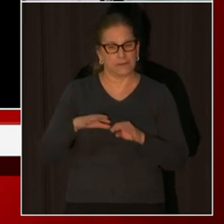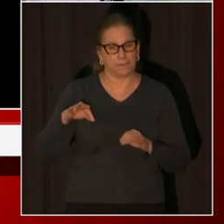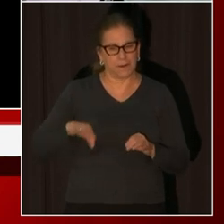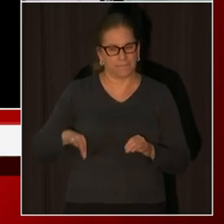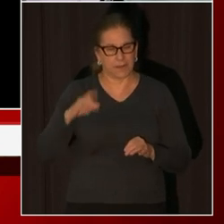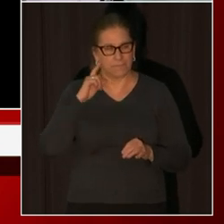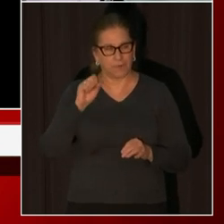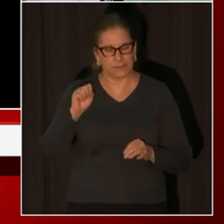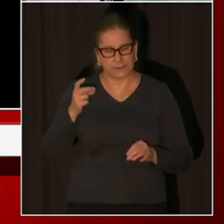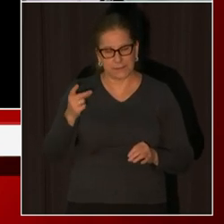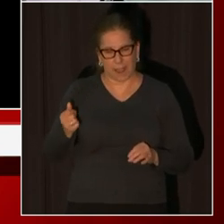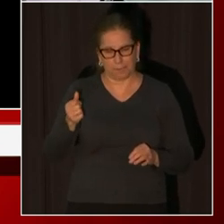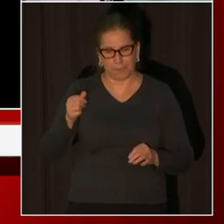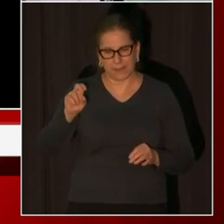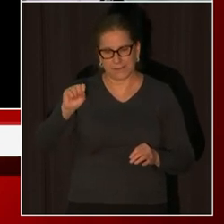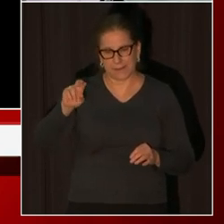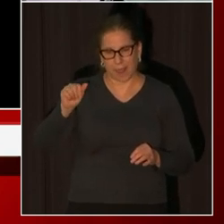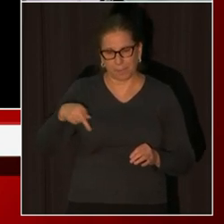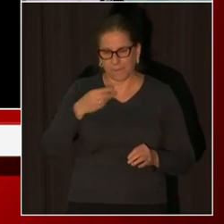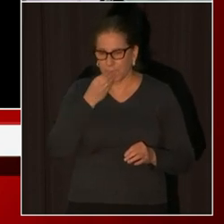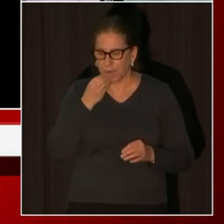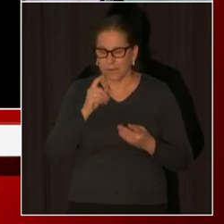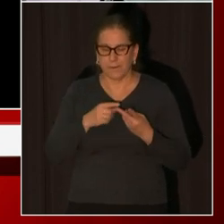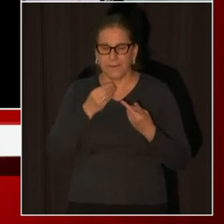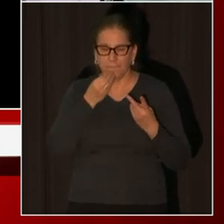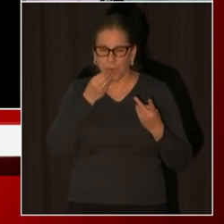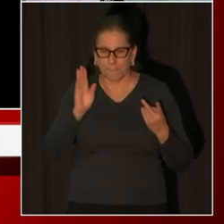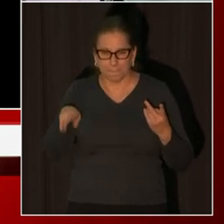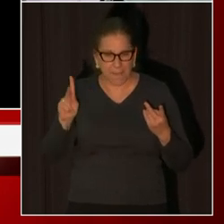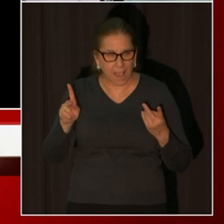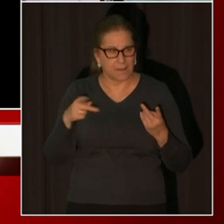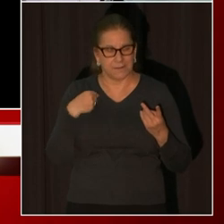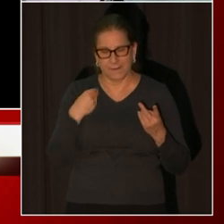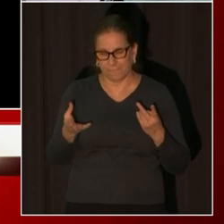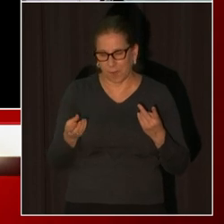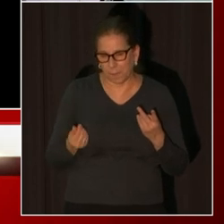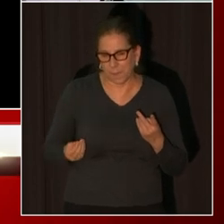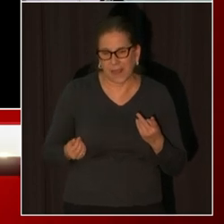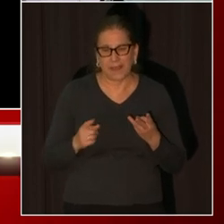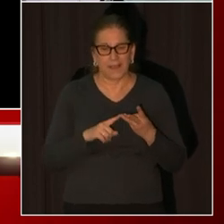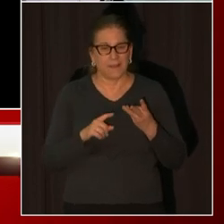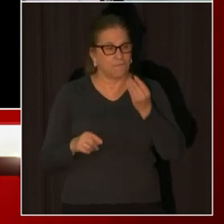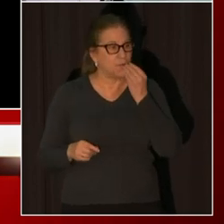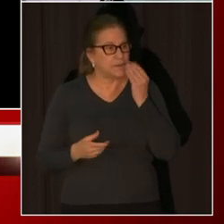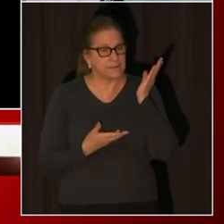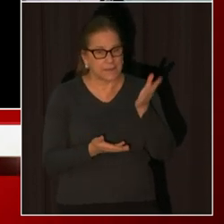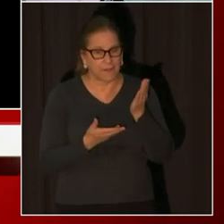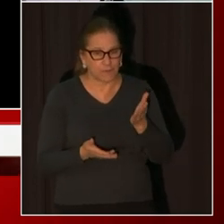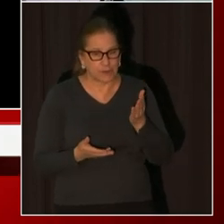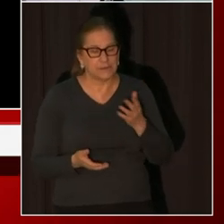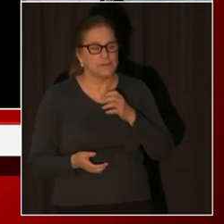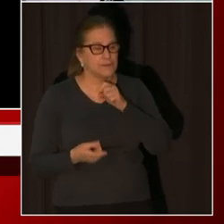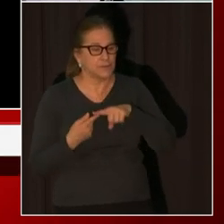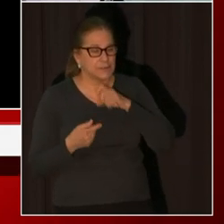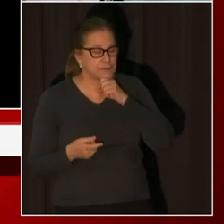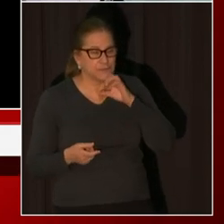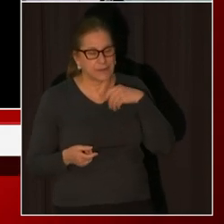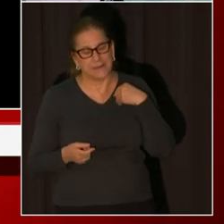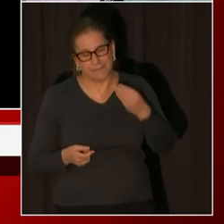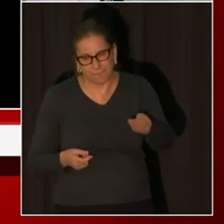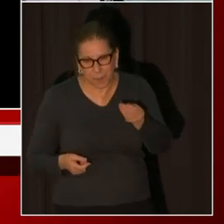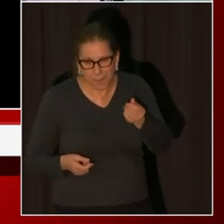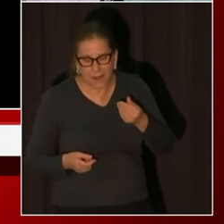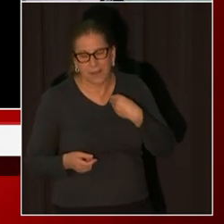resources for our local food banks, and money to support home-delivered meals to seniors. There's also federal unemployment assistance